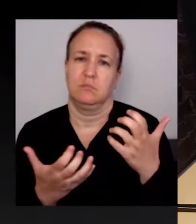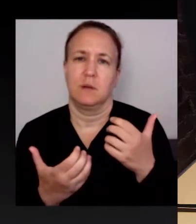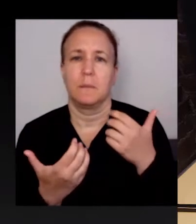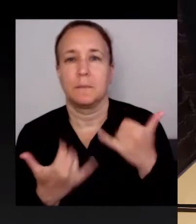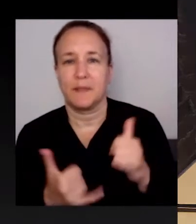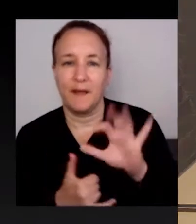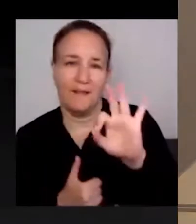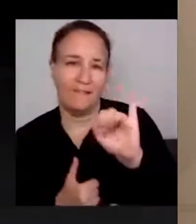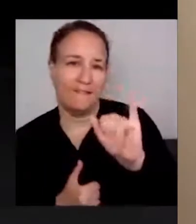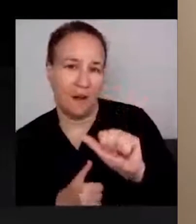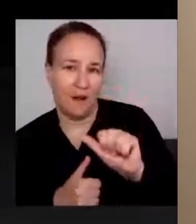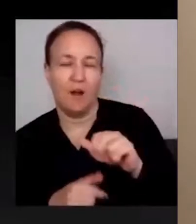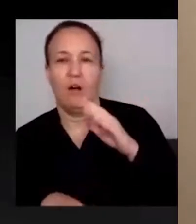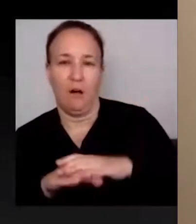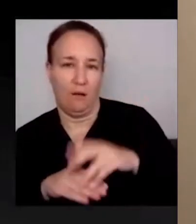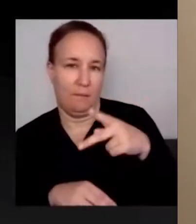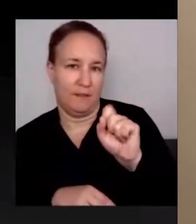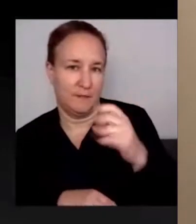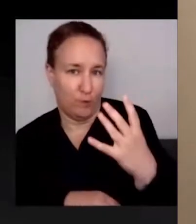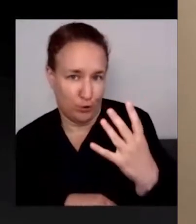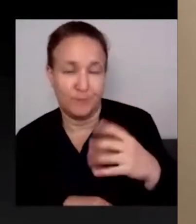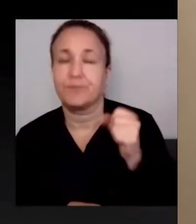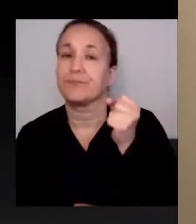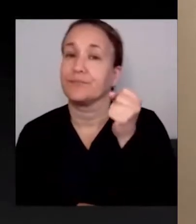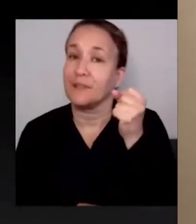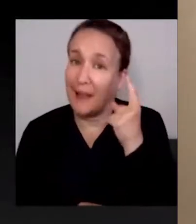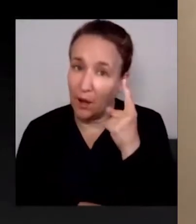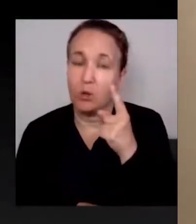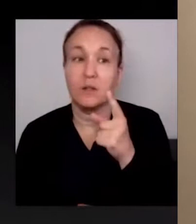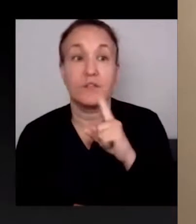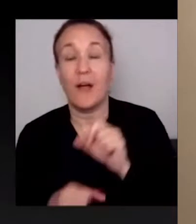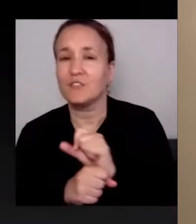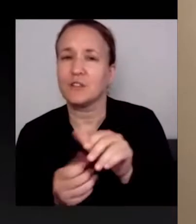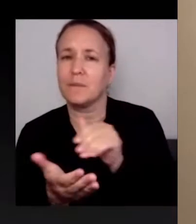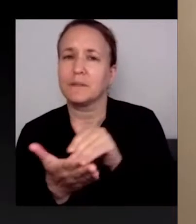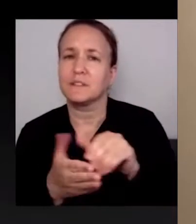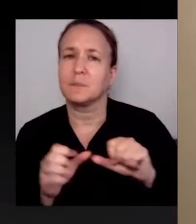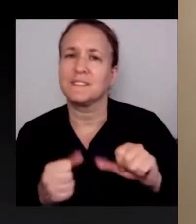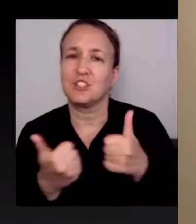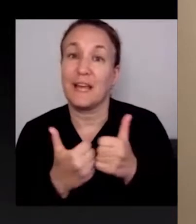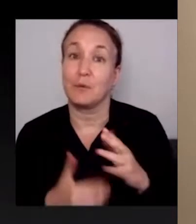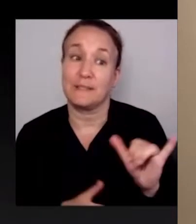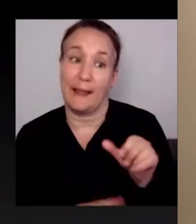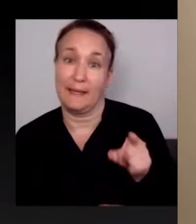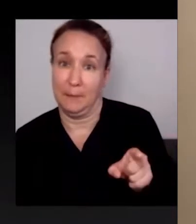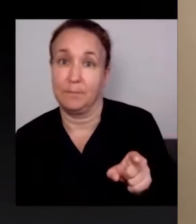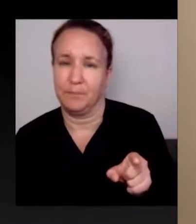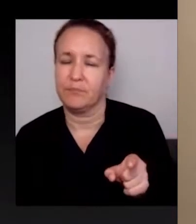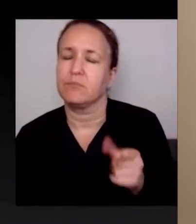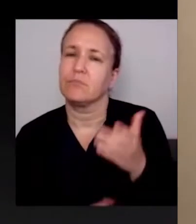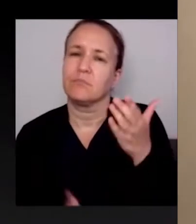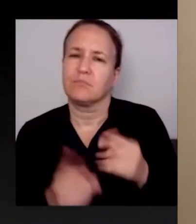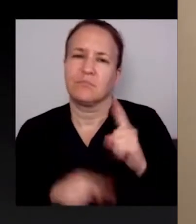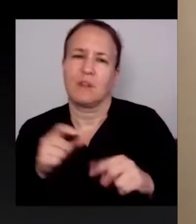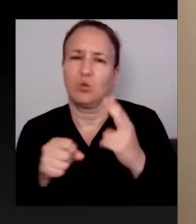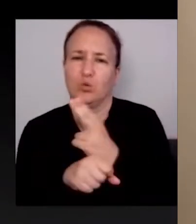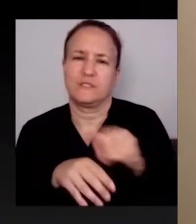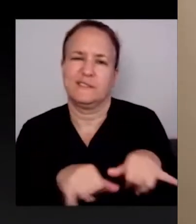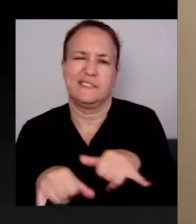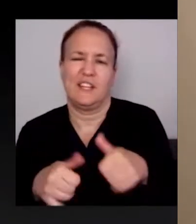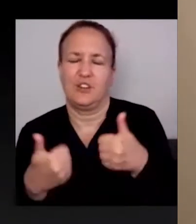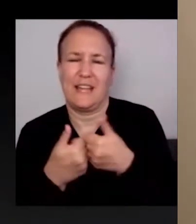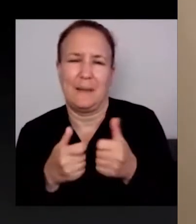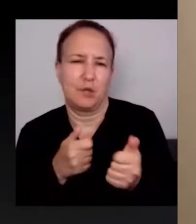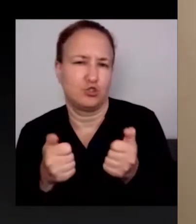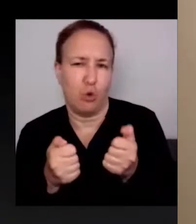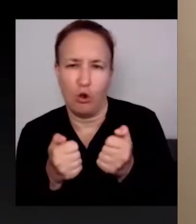PS4. Now, there are actually millions of potential gamers like Mark who may not be able to use a standard game controller,